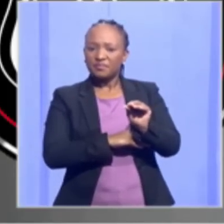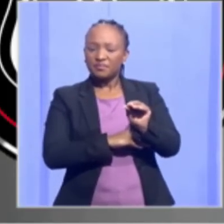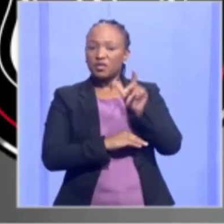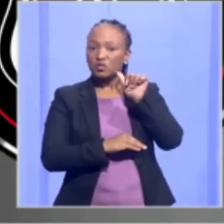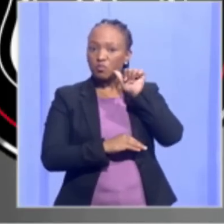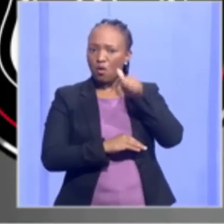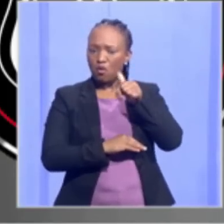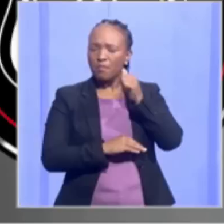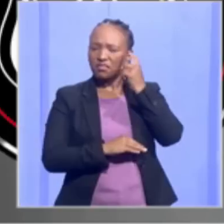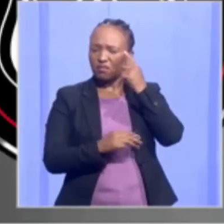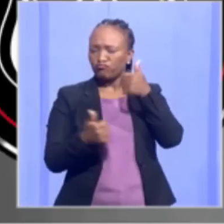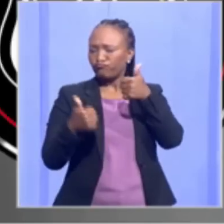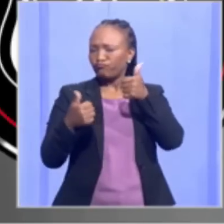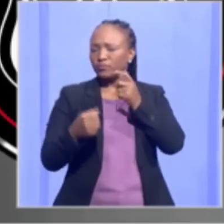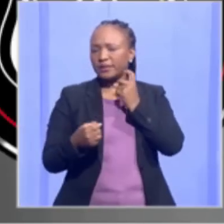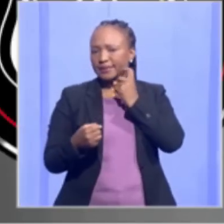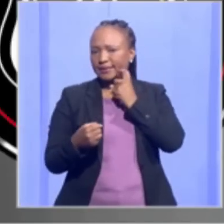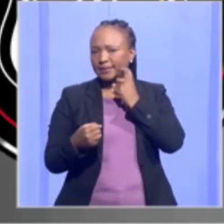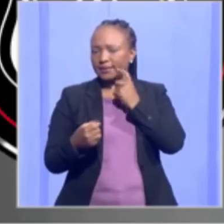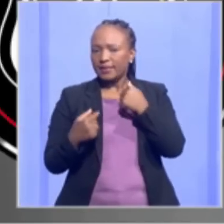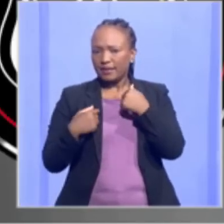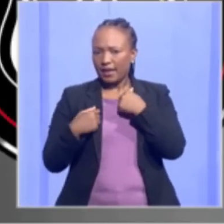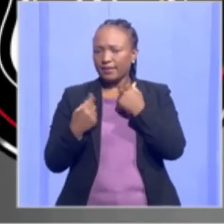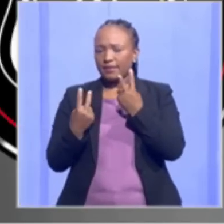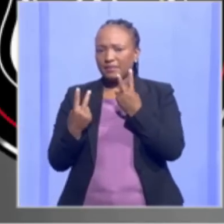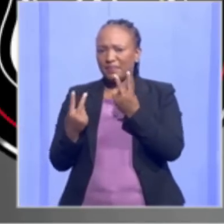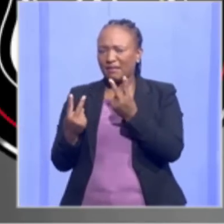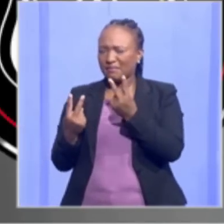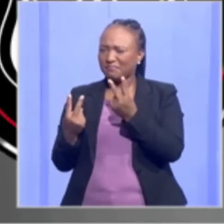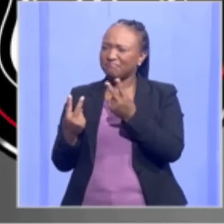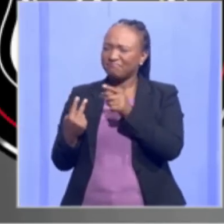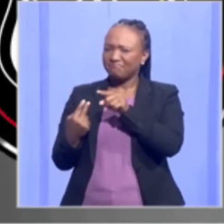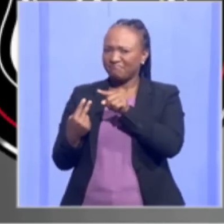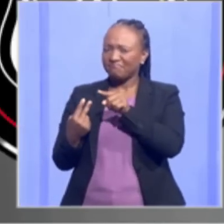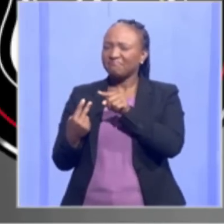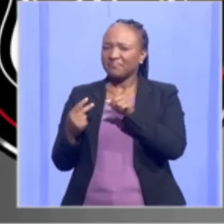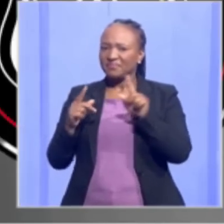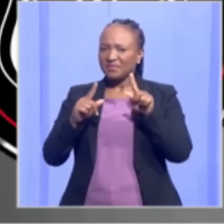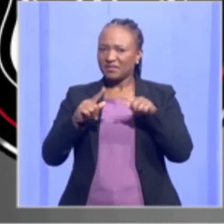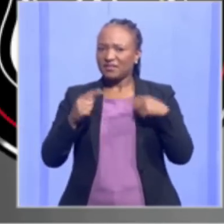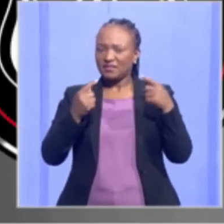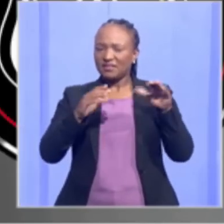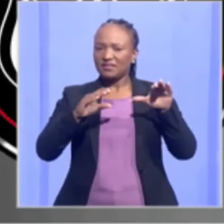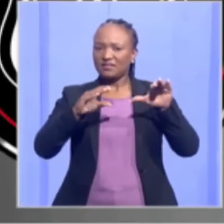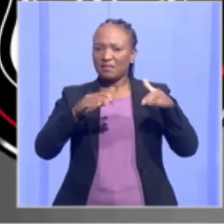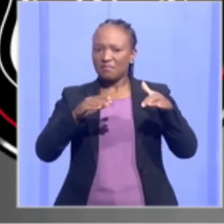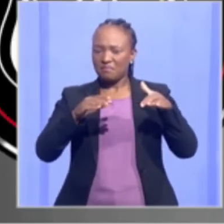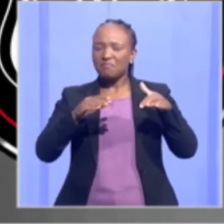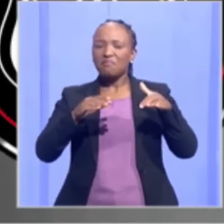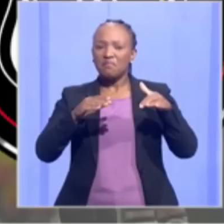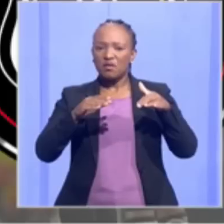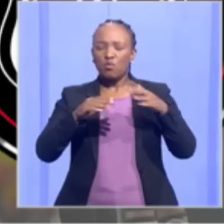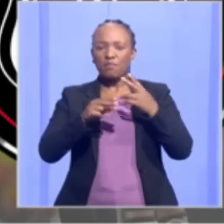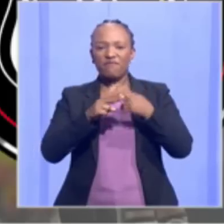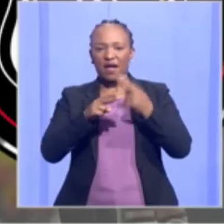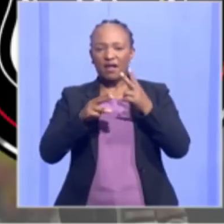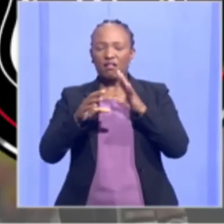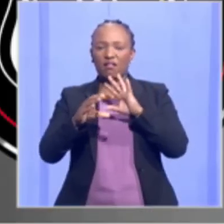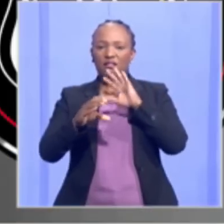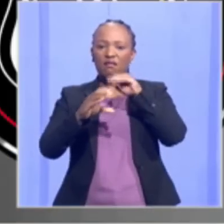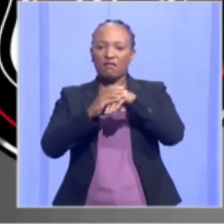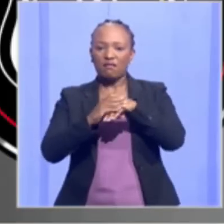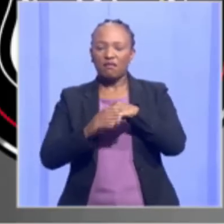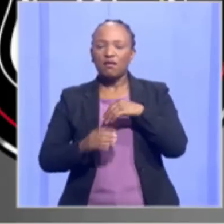sasa. Ebile wa ya ka nna ka tebello ka mahlo. Ke bona setlhopha sa mapakanya be le go dipapadi tsa makgaolakgang. E tlo fitla